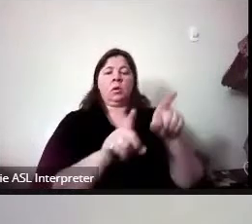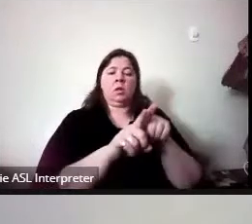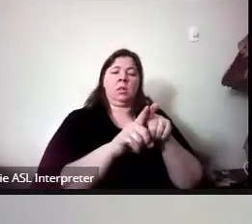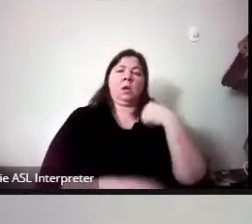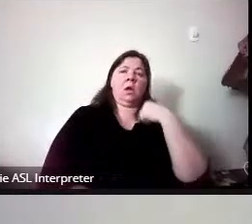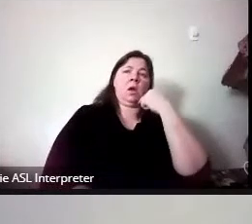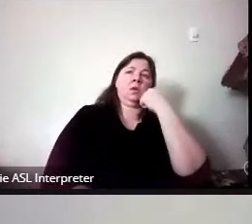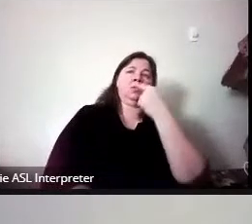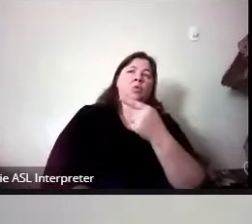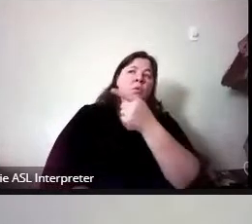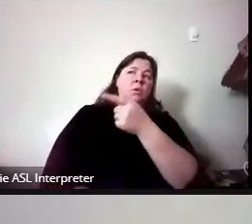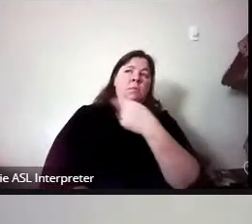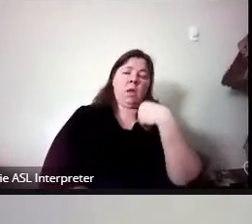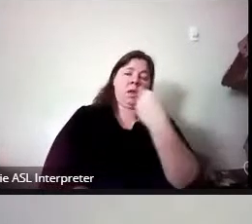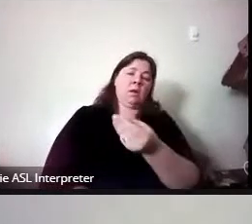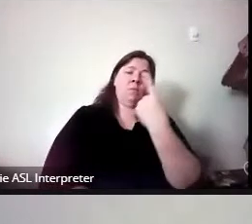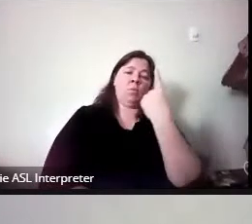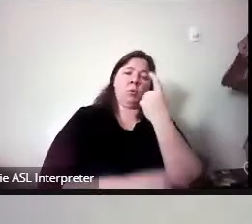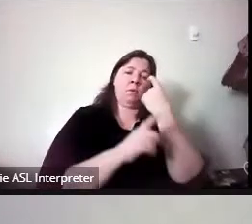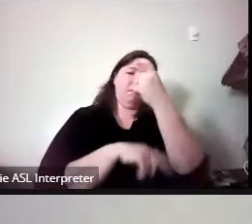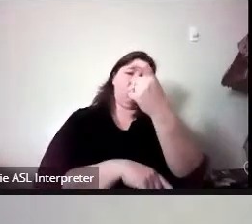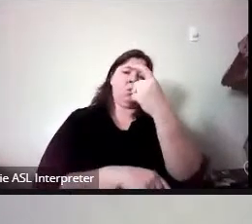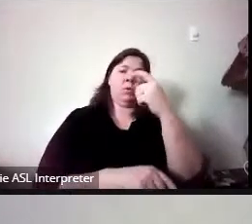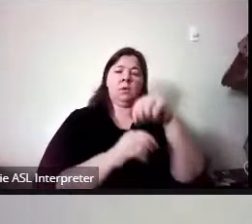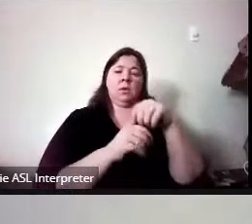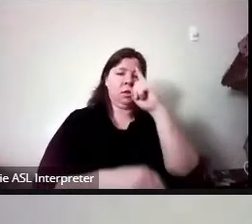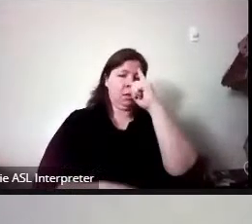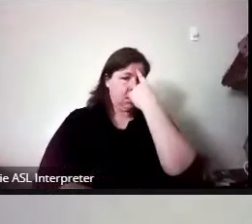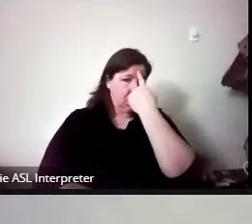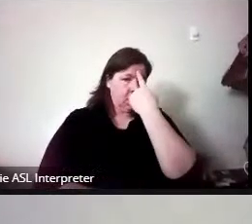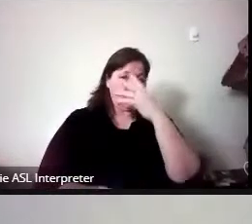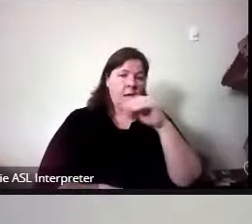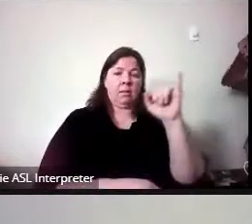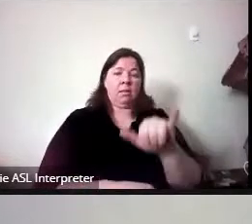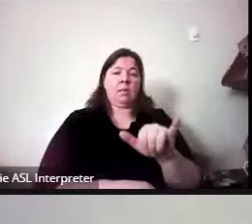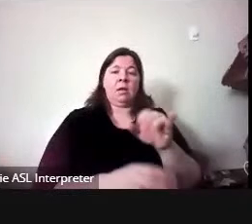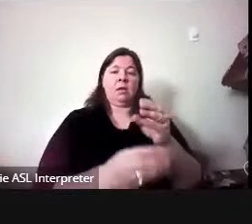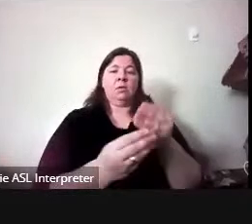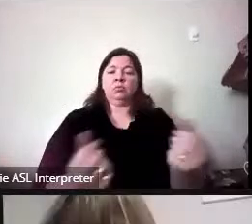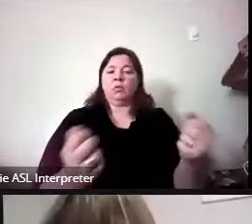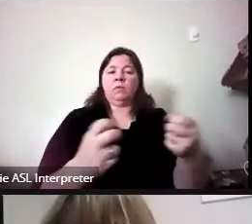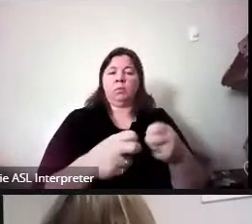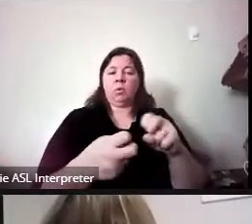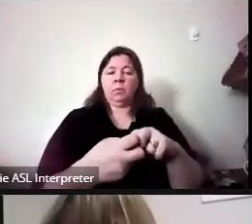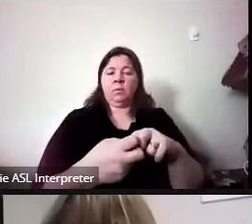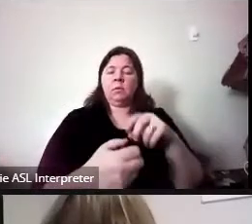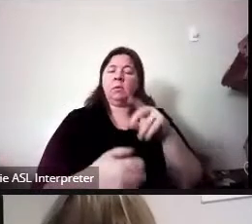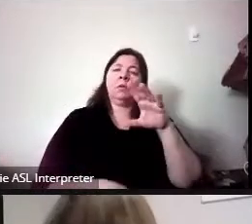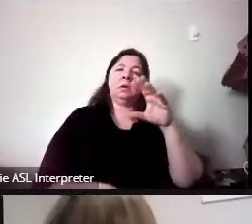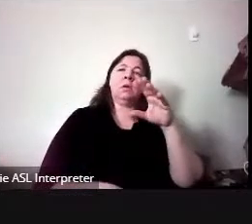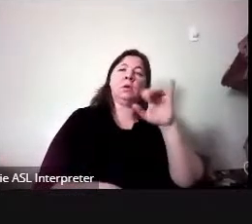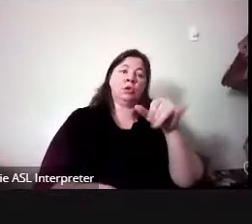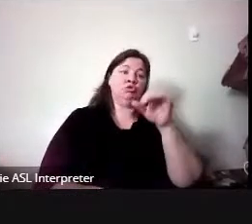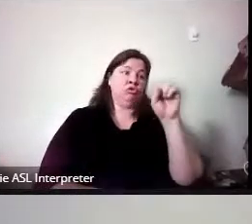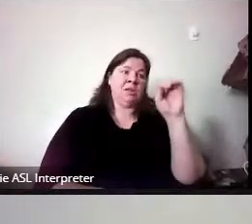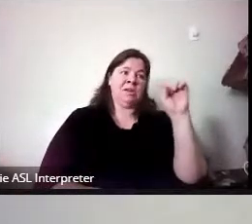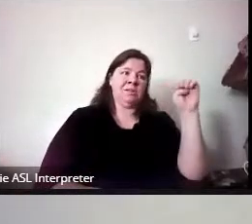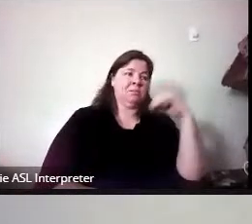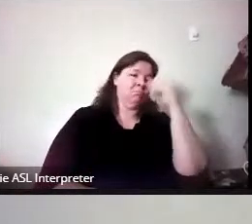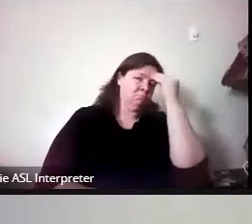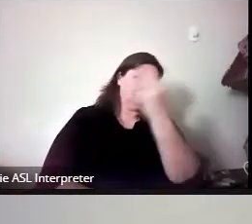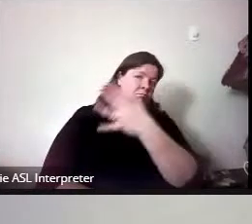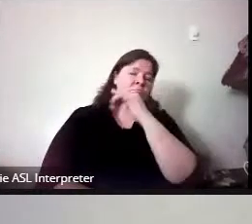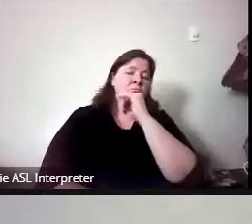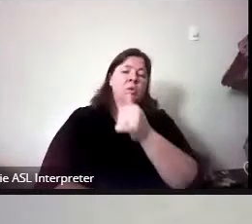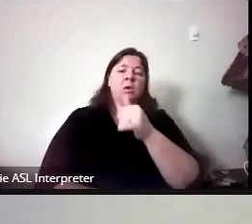told, I gave a one call in India, and that we didn't let Jesse know that we are doing for him